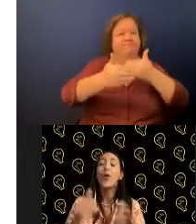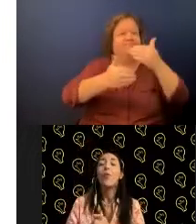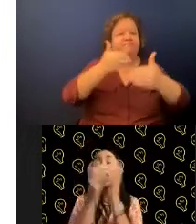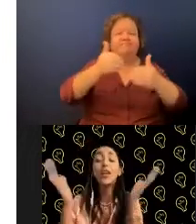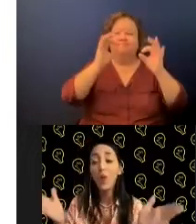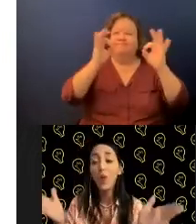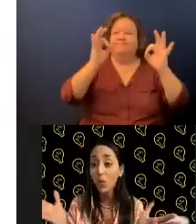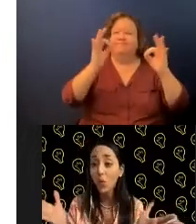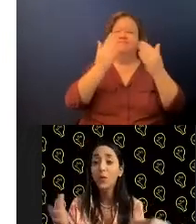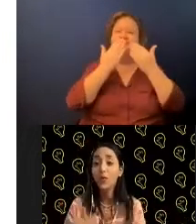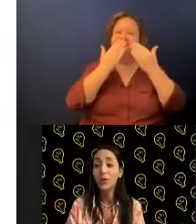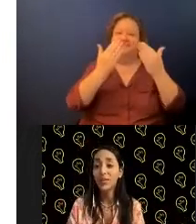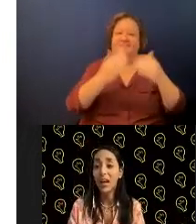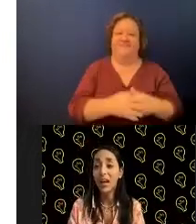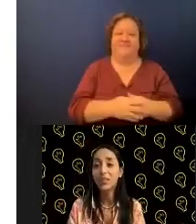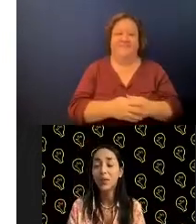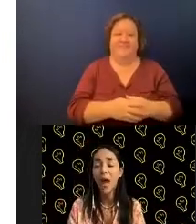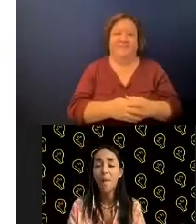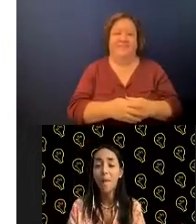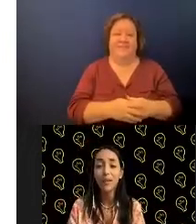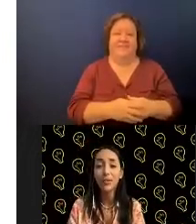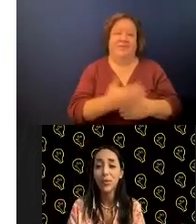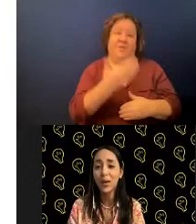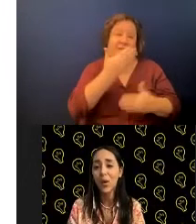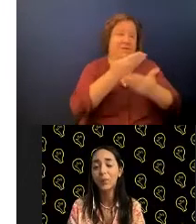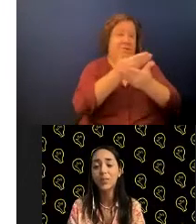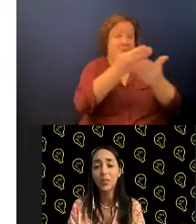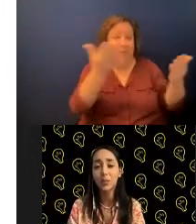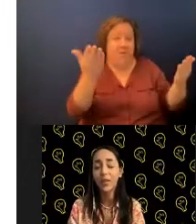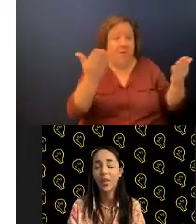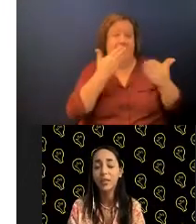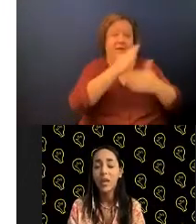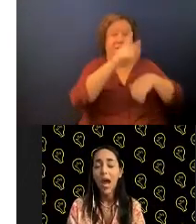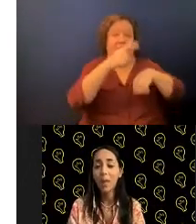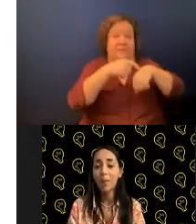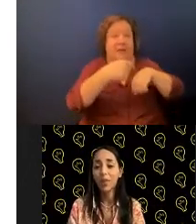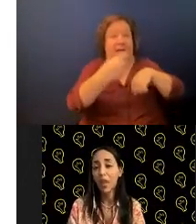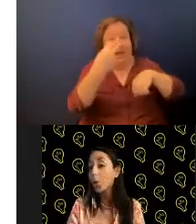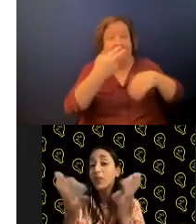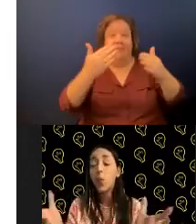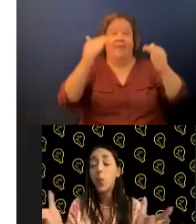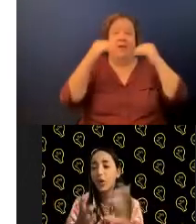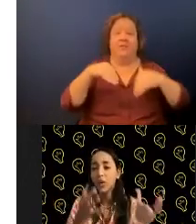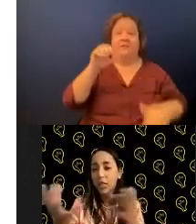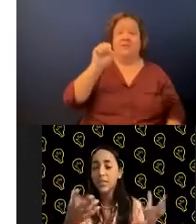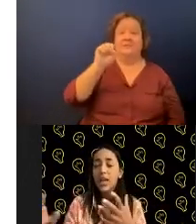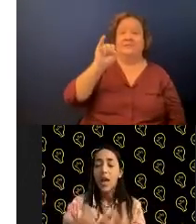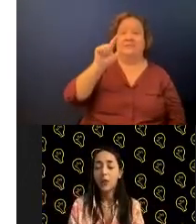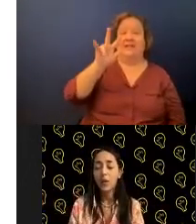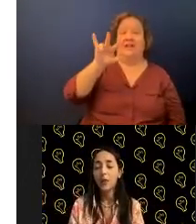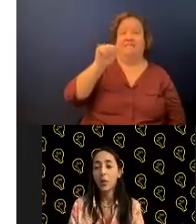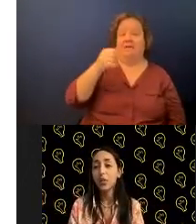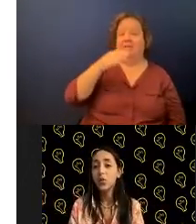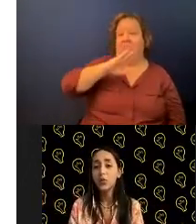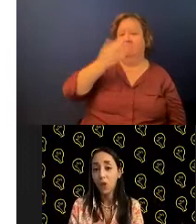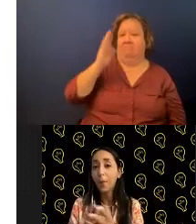thank you. Well, thank you everyone for your time. Sylvia, back to you, and I hope this experience helps you better get from